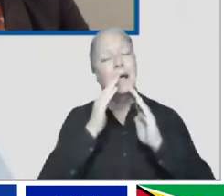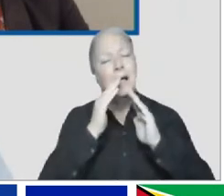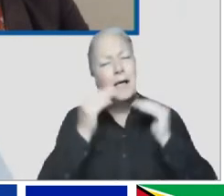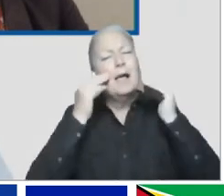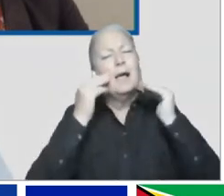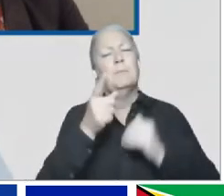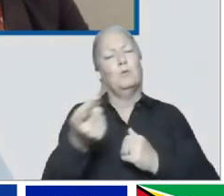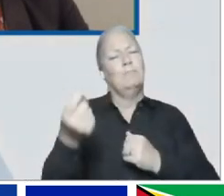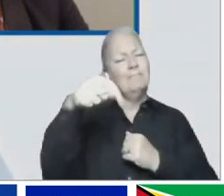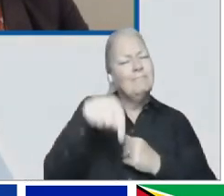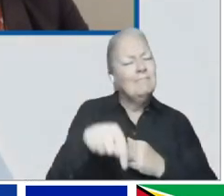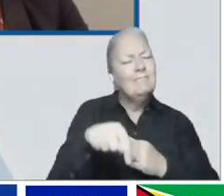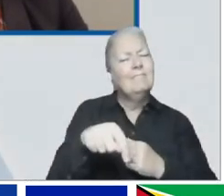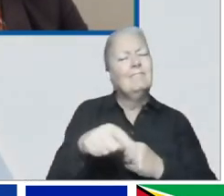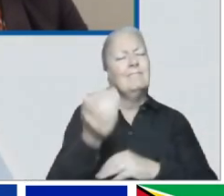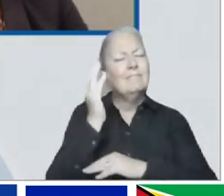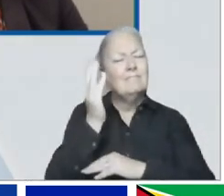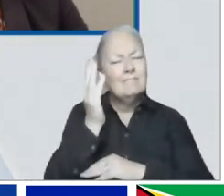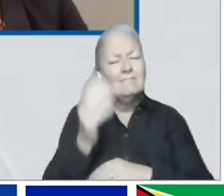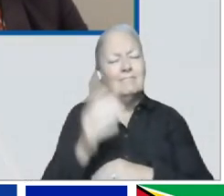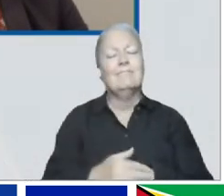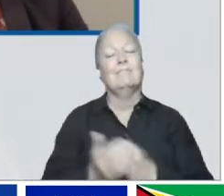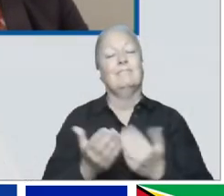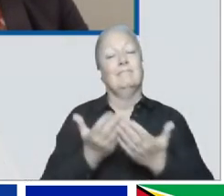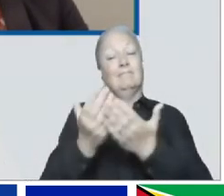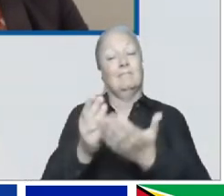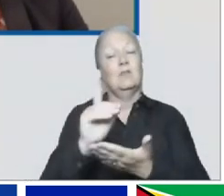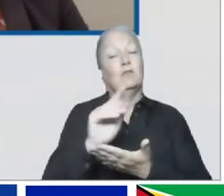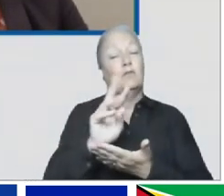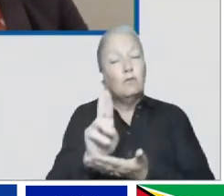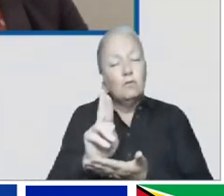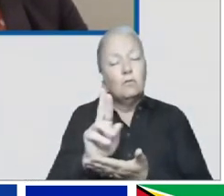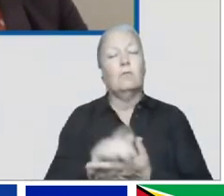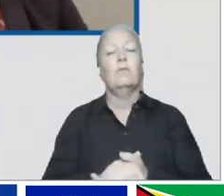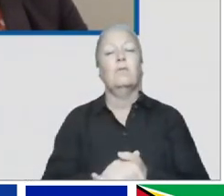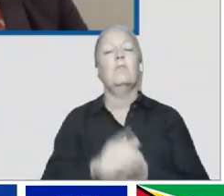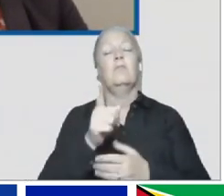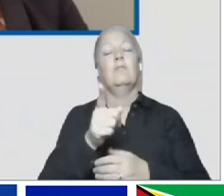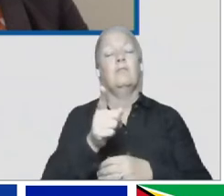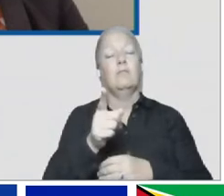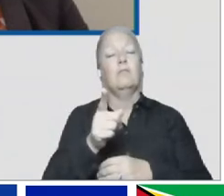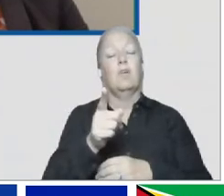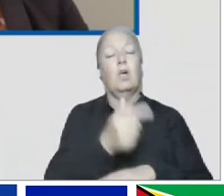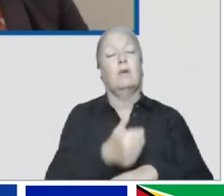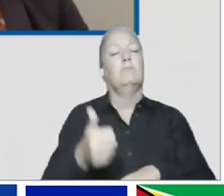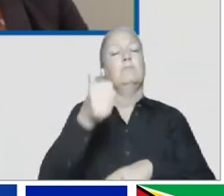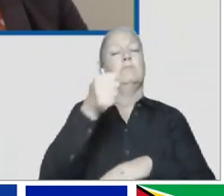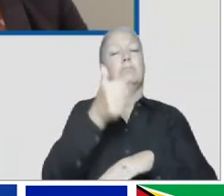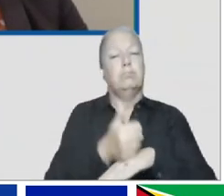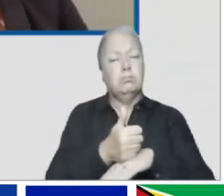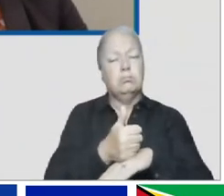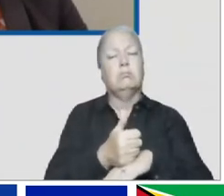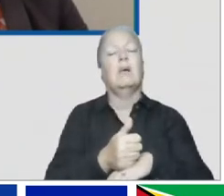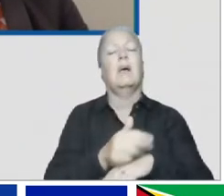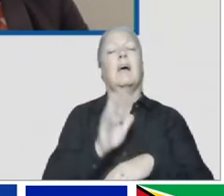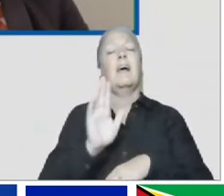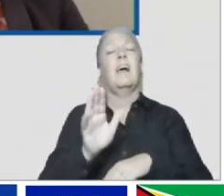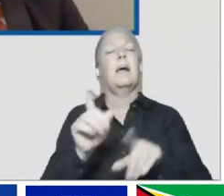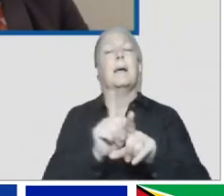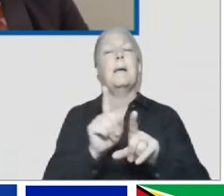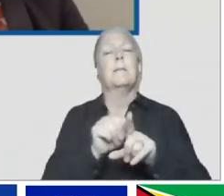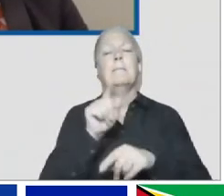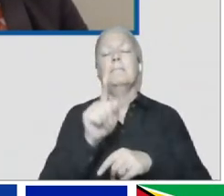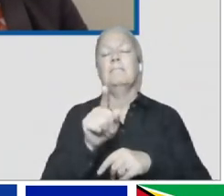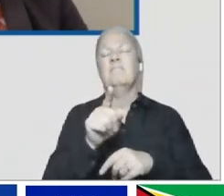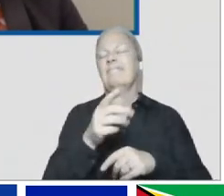Doctora Chiesa is the Chief Medical Officer at the Ministry of Health, Welfare and Environment. Very interesting combination